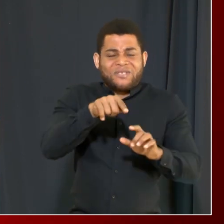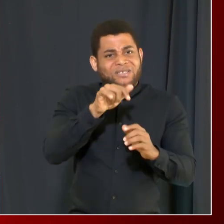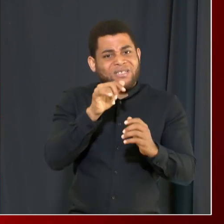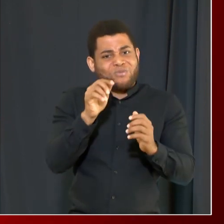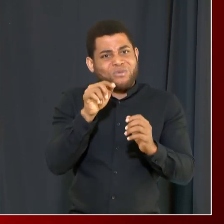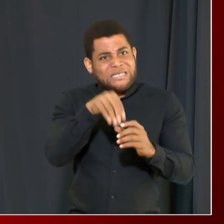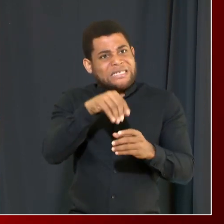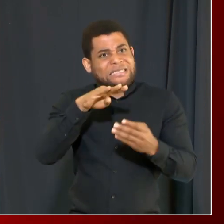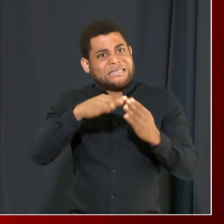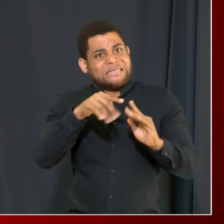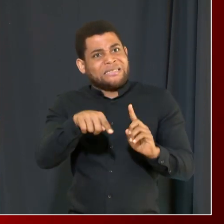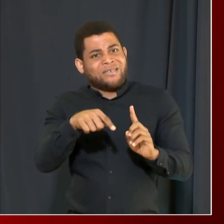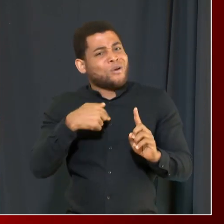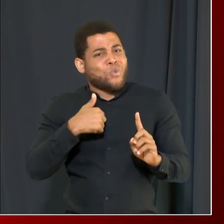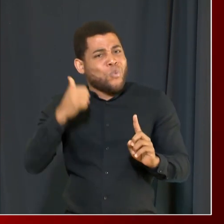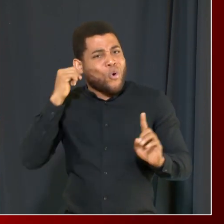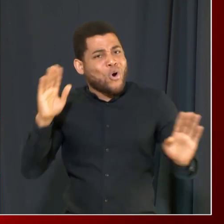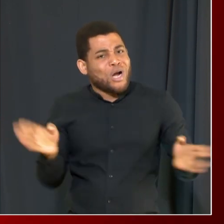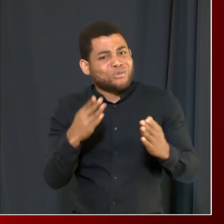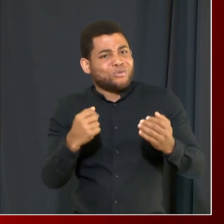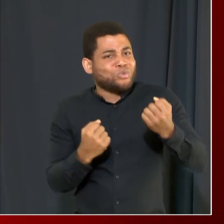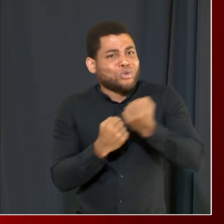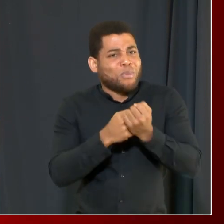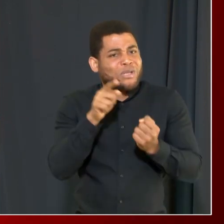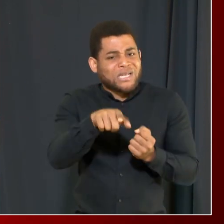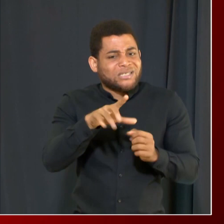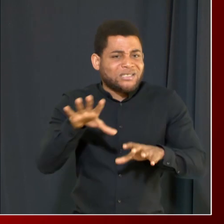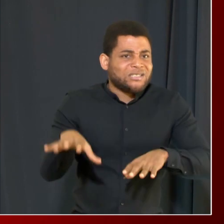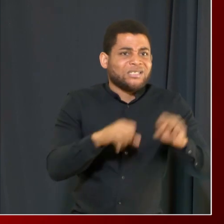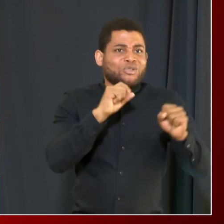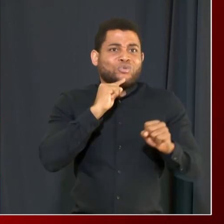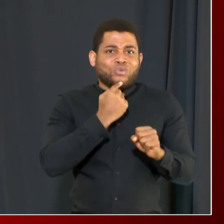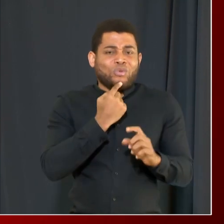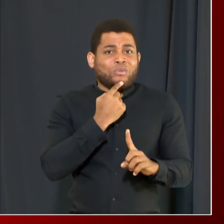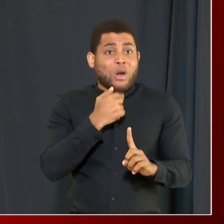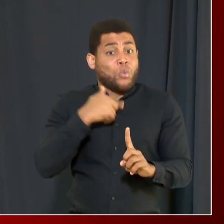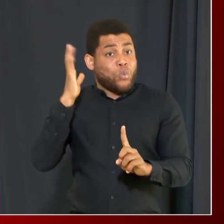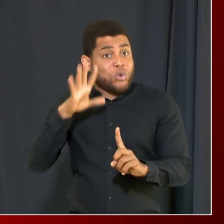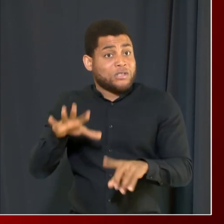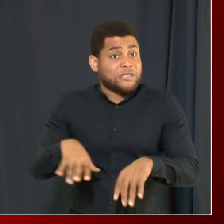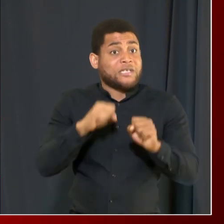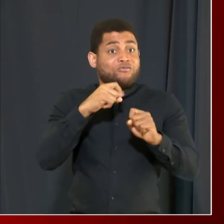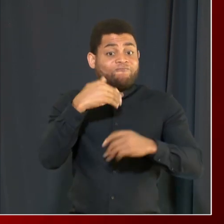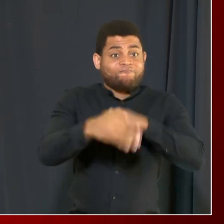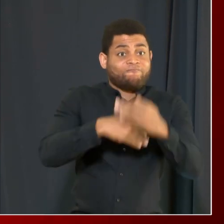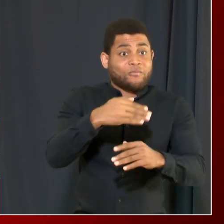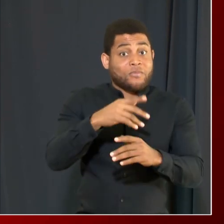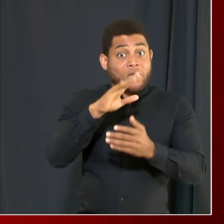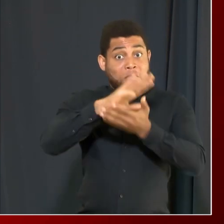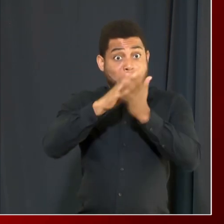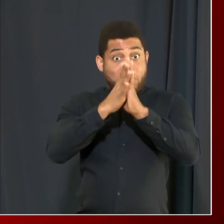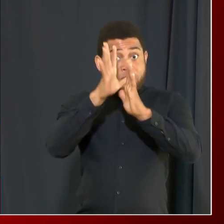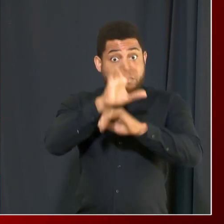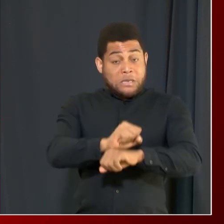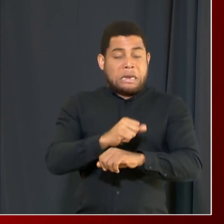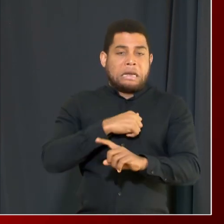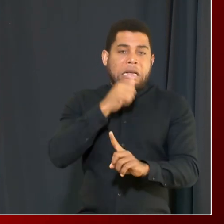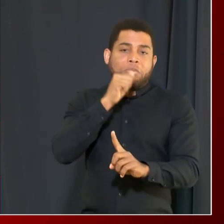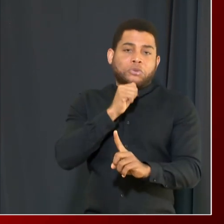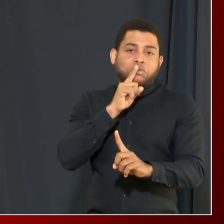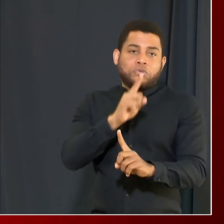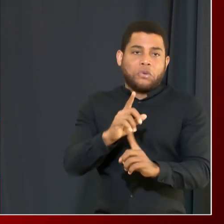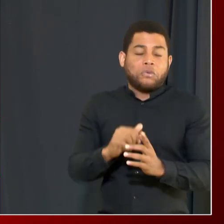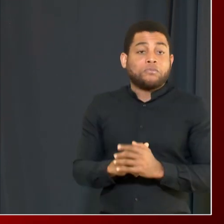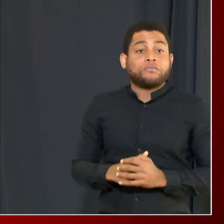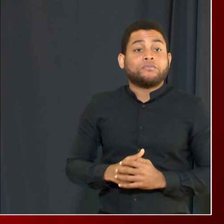going to be condoned. It's going to be taken extremely seriously, but in terms of that being a trend, I'm not aware of that at this point. I appreciate that. And then, Mr. City